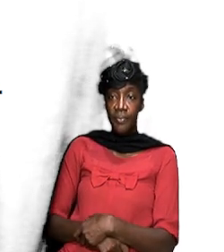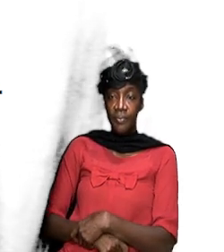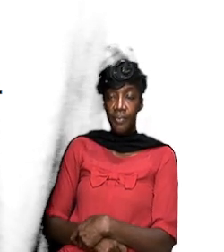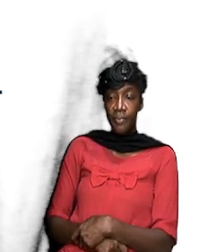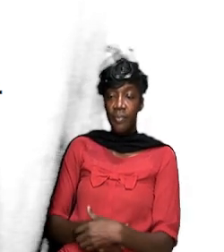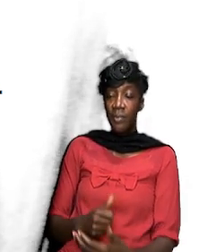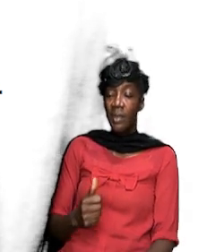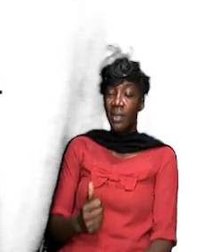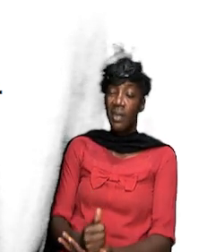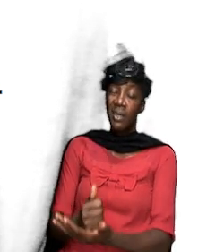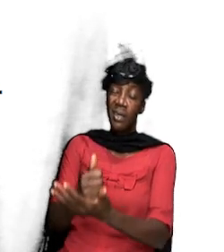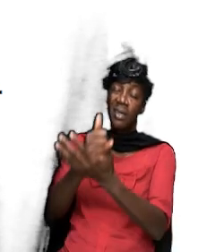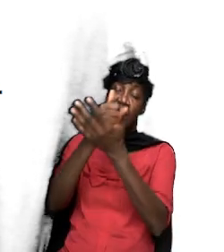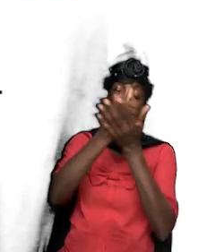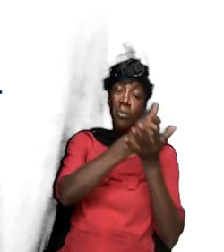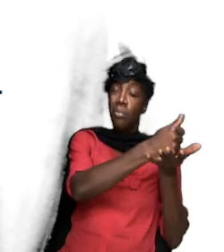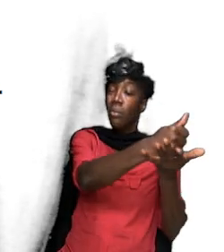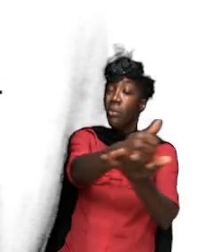help us to love.